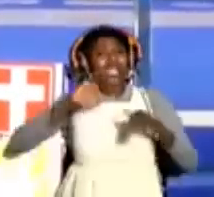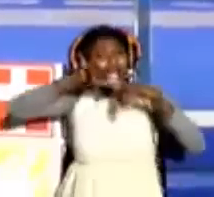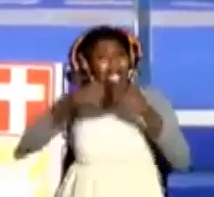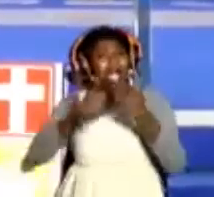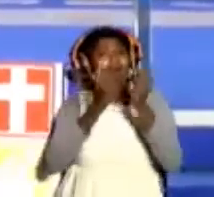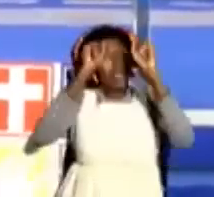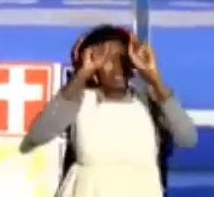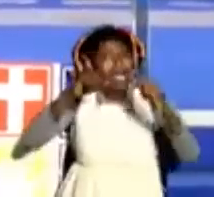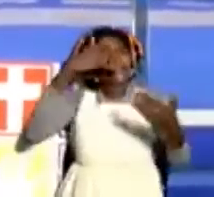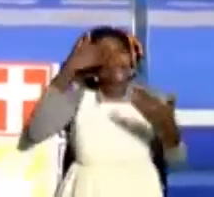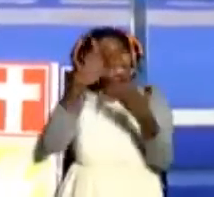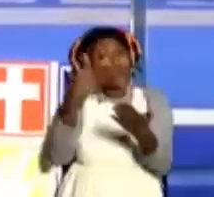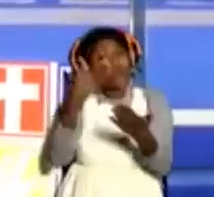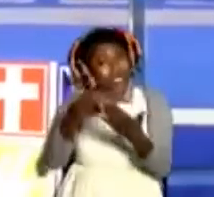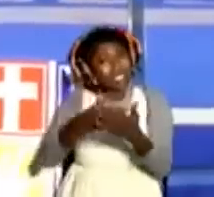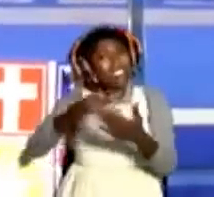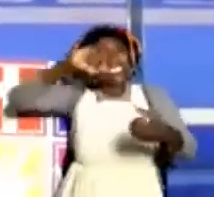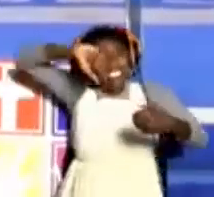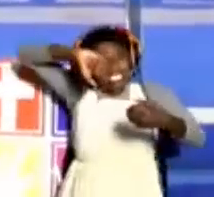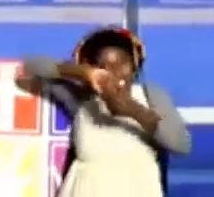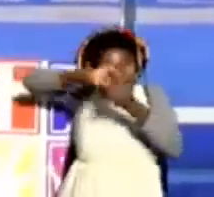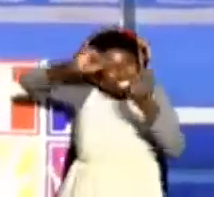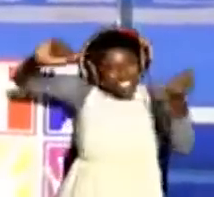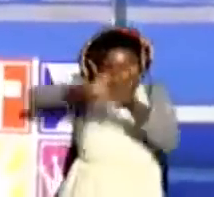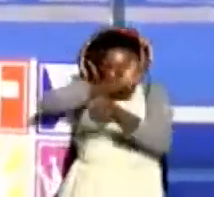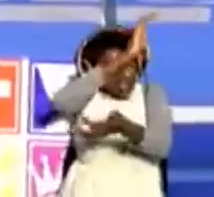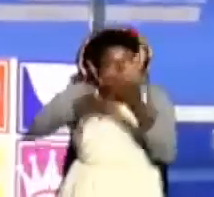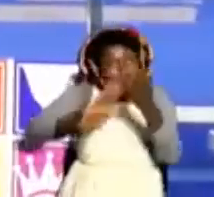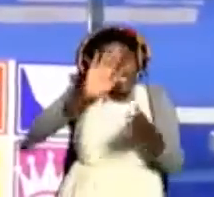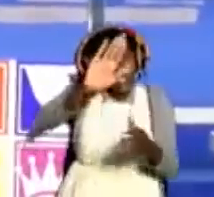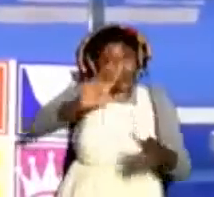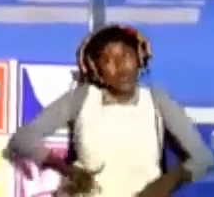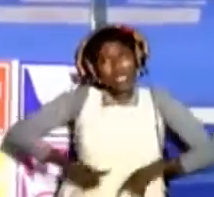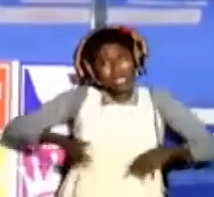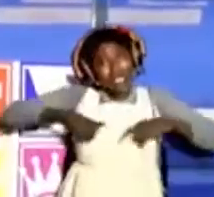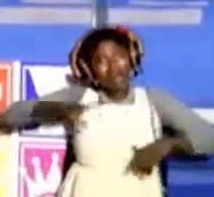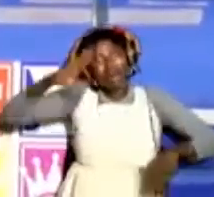How will money amputate you, man of God?